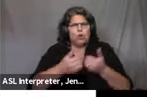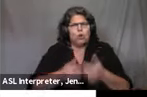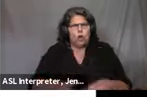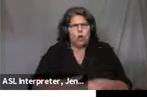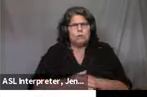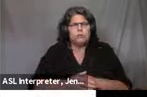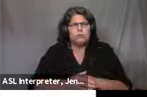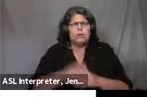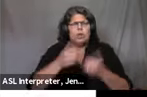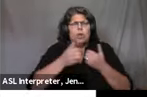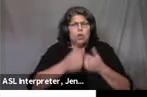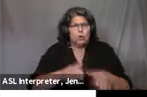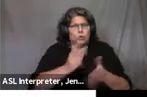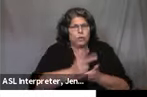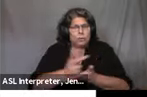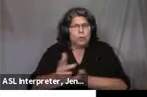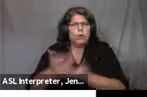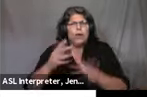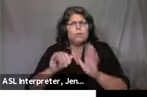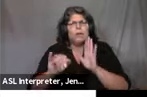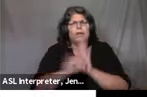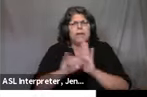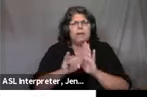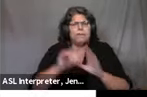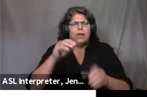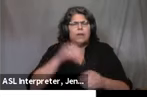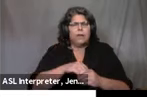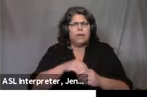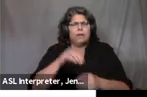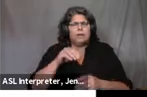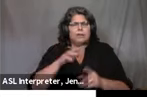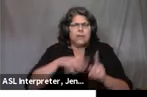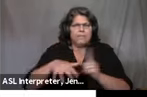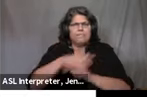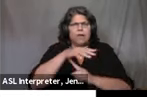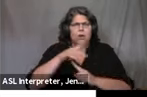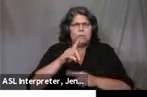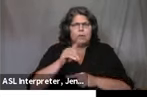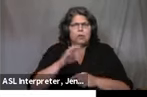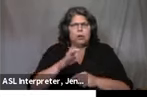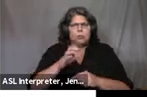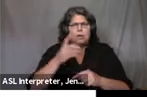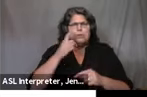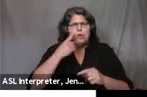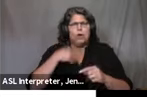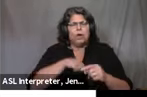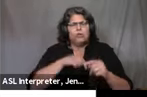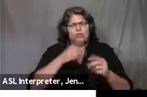stalls have been identified in the environmental document in order to assess the impacts of that.